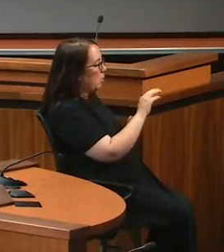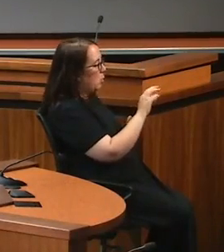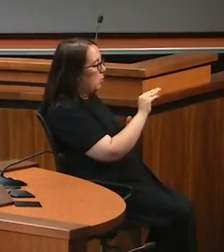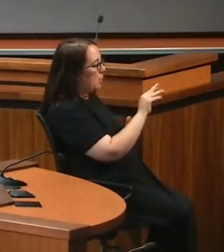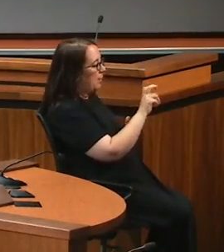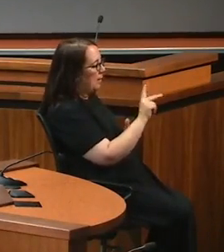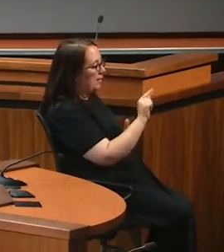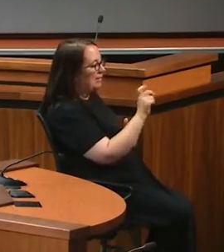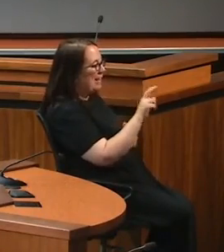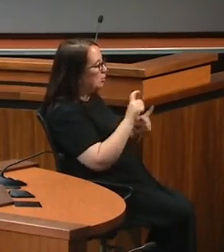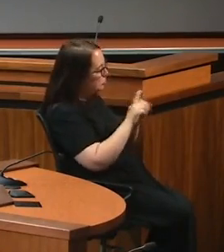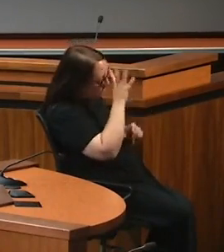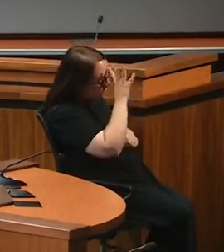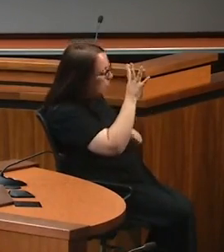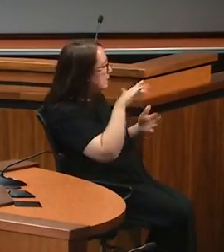study and